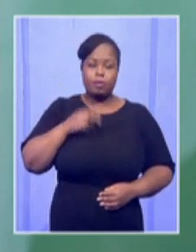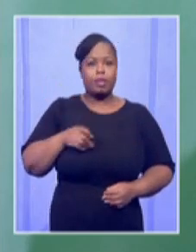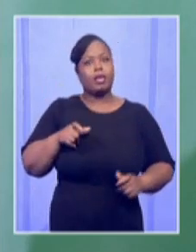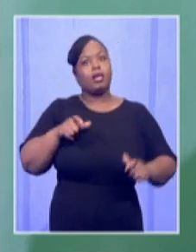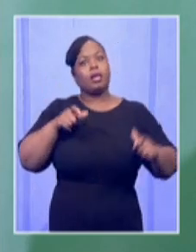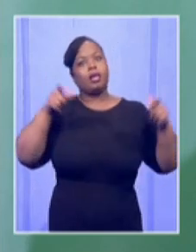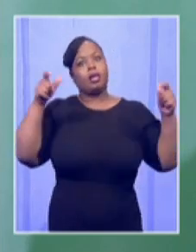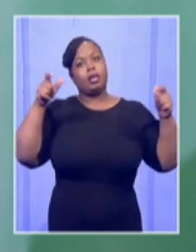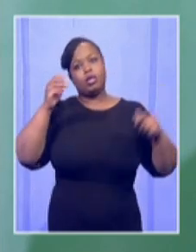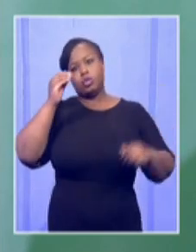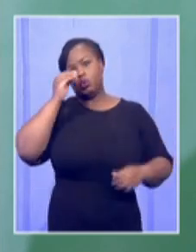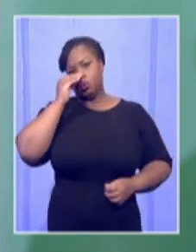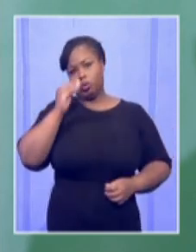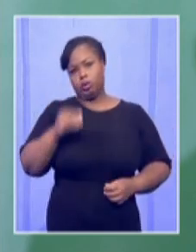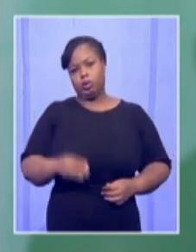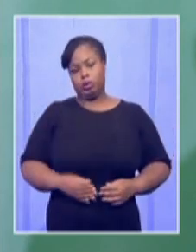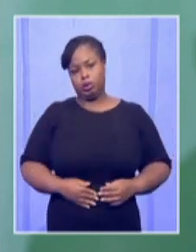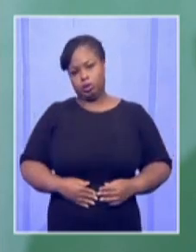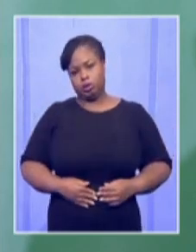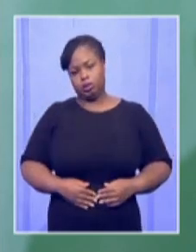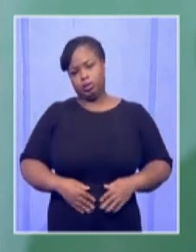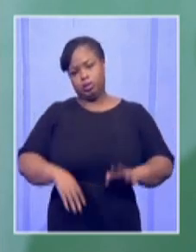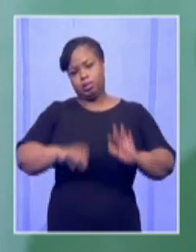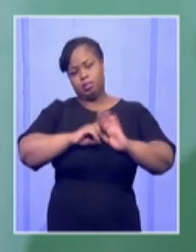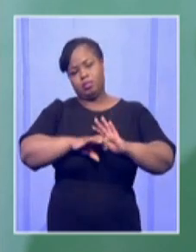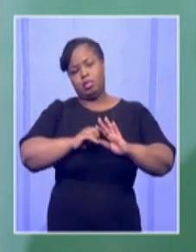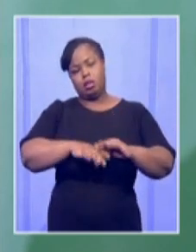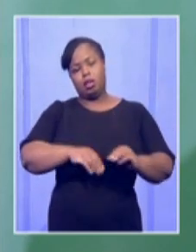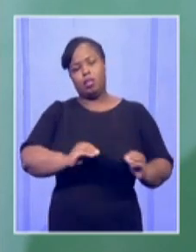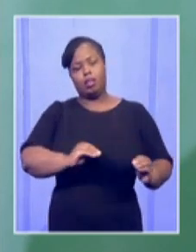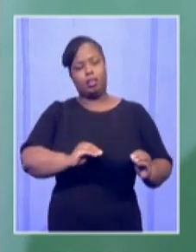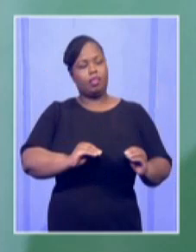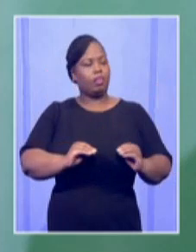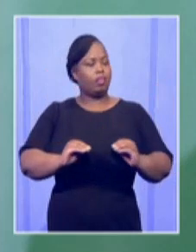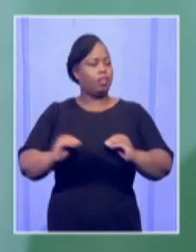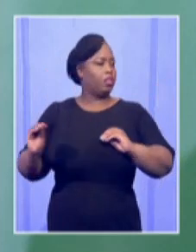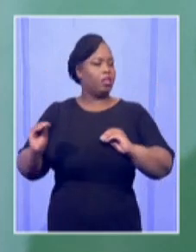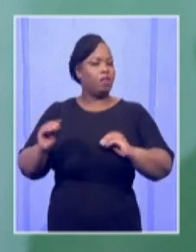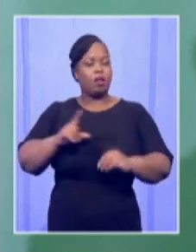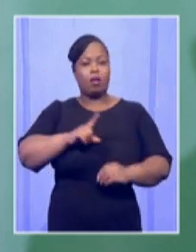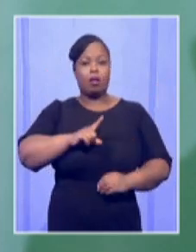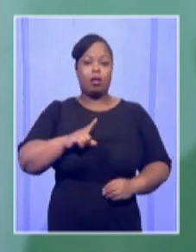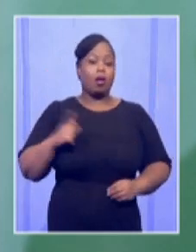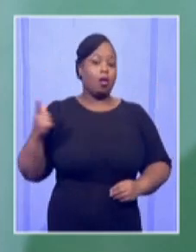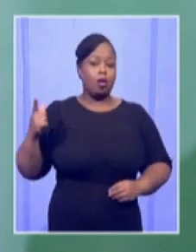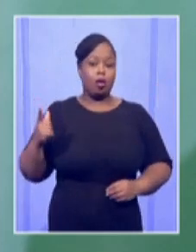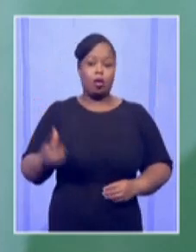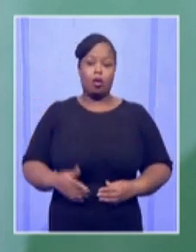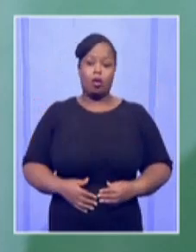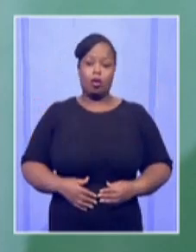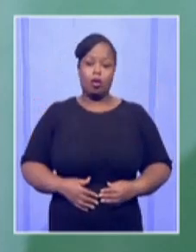the media, and then it dragged on for quite a while, including